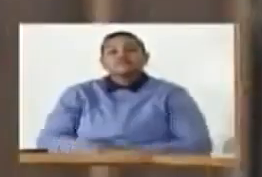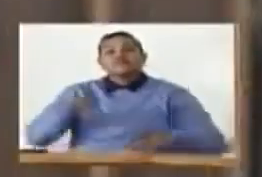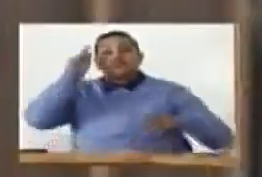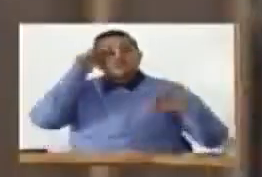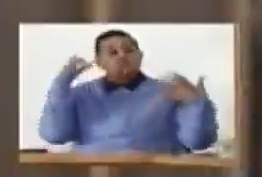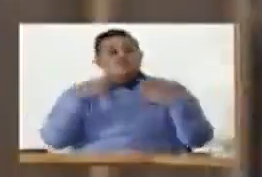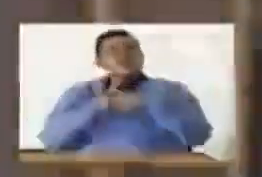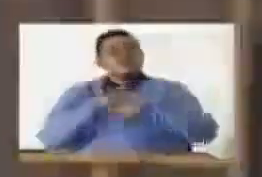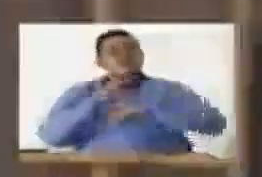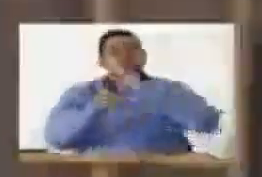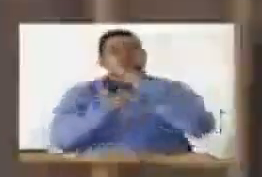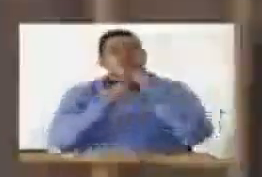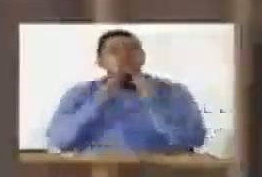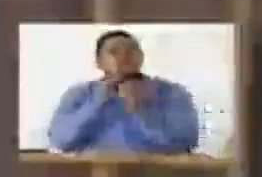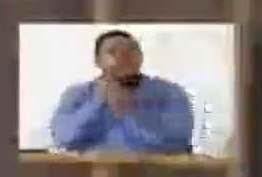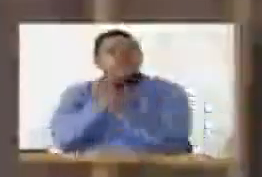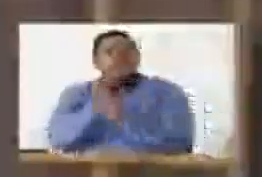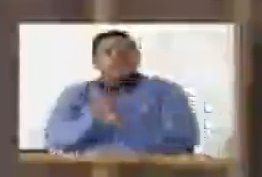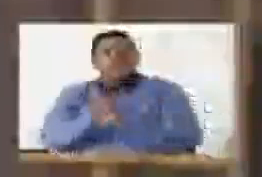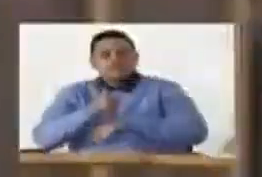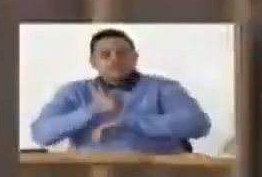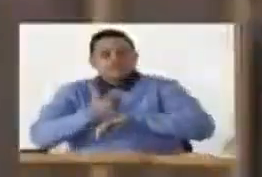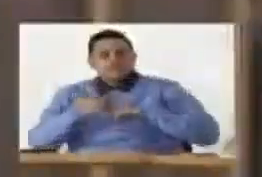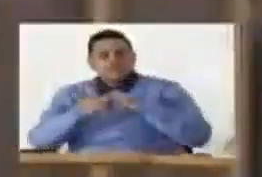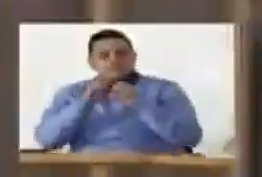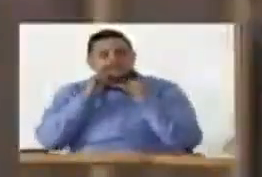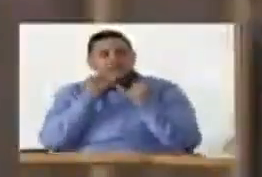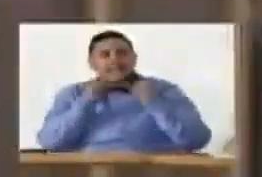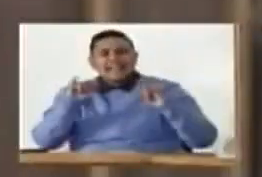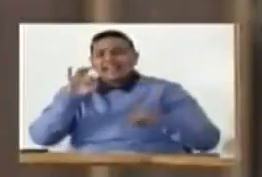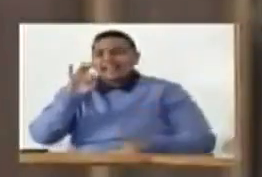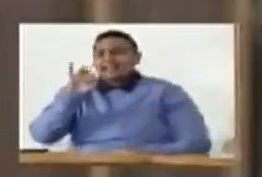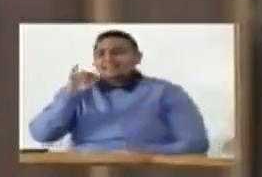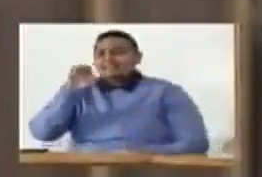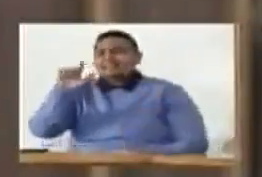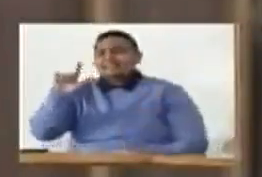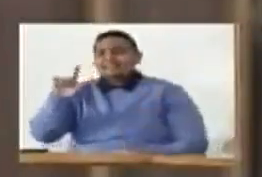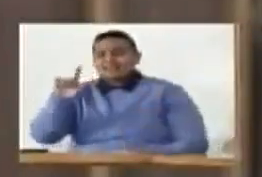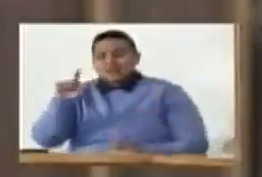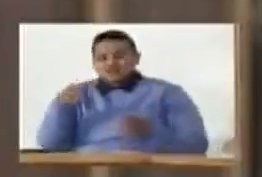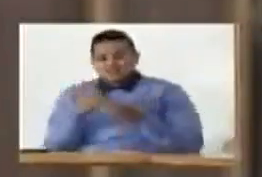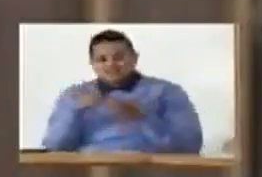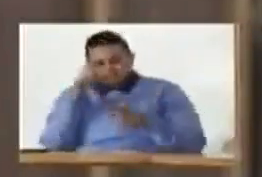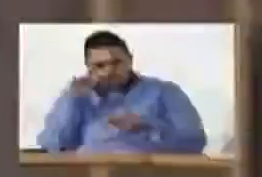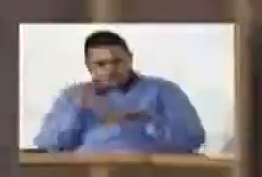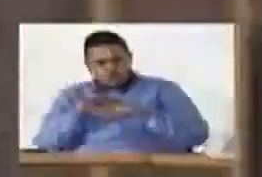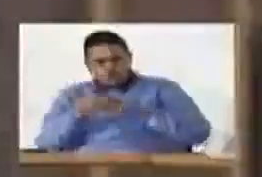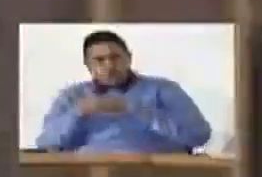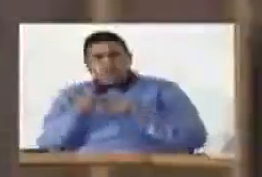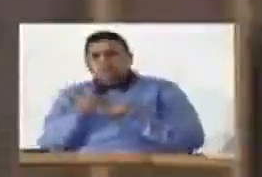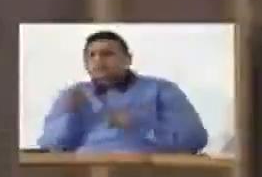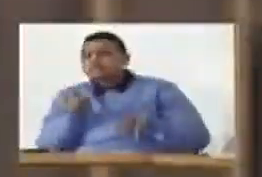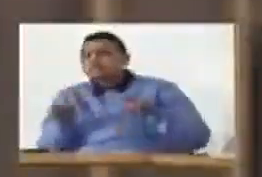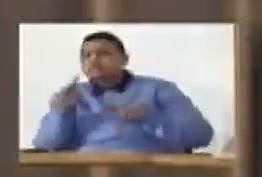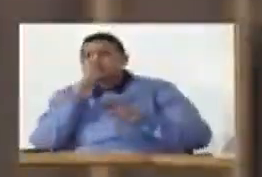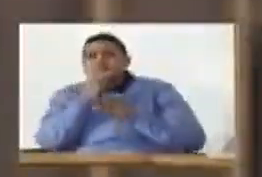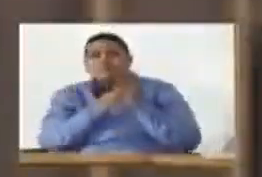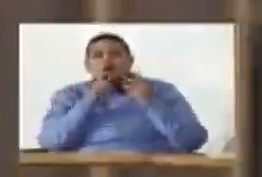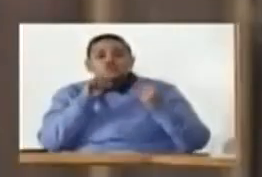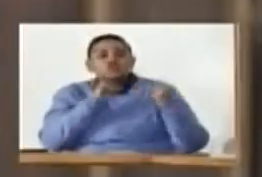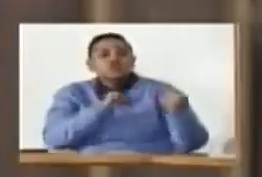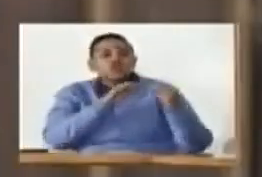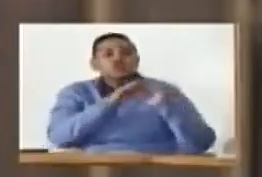Cabinet also approved the establishment of an independent fiscal council for Jamaica as part of measures to